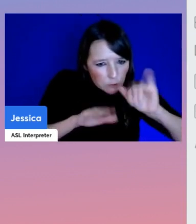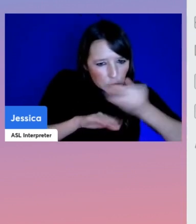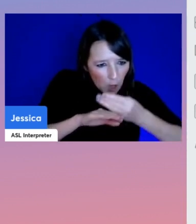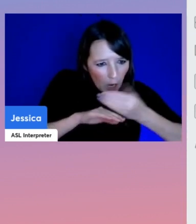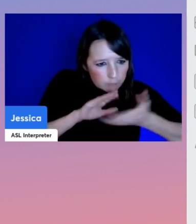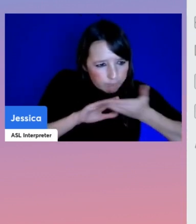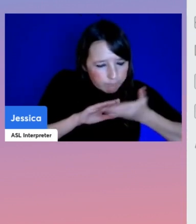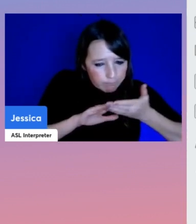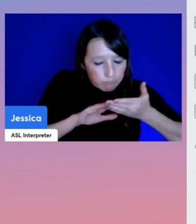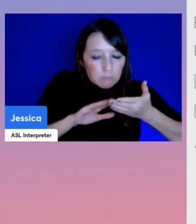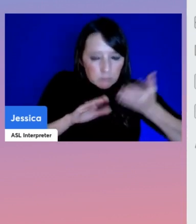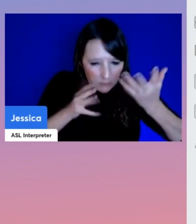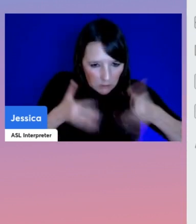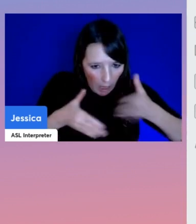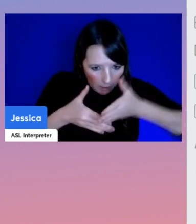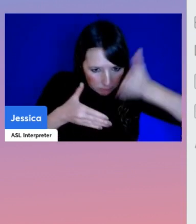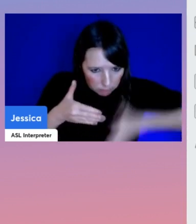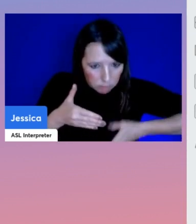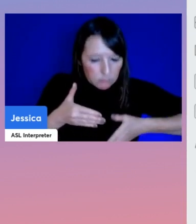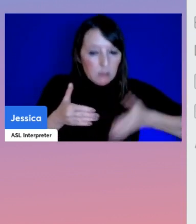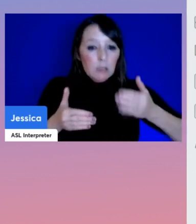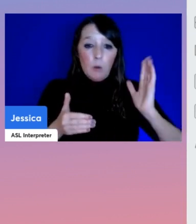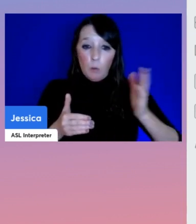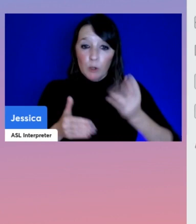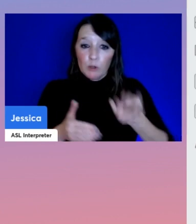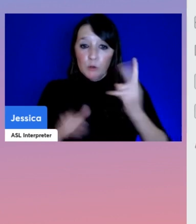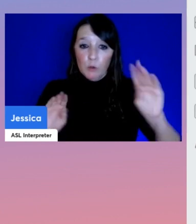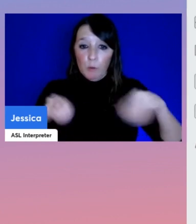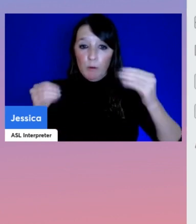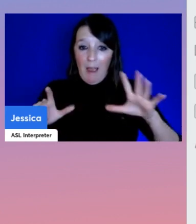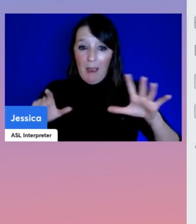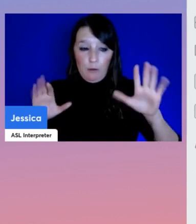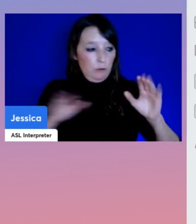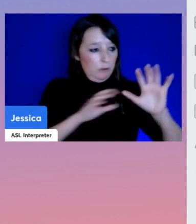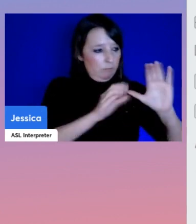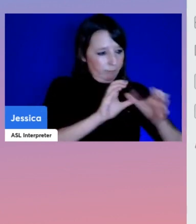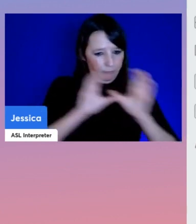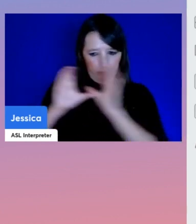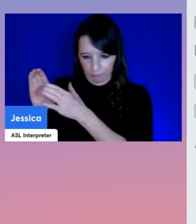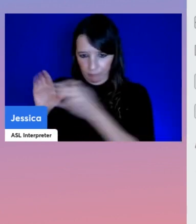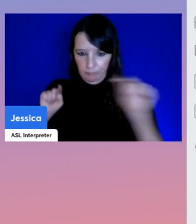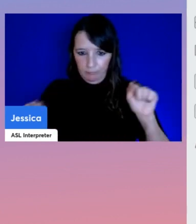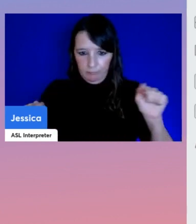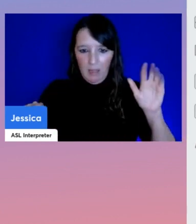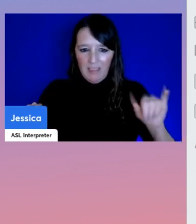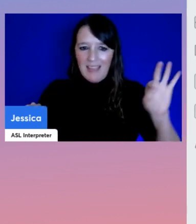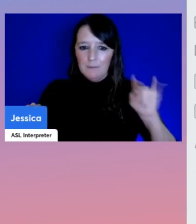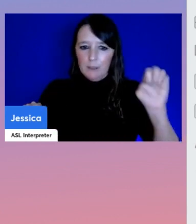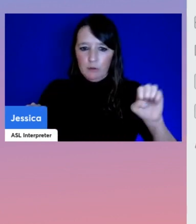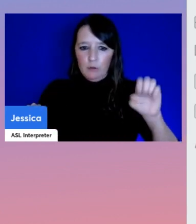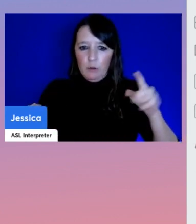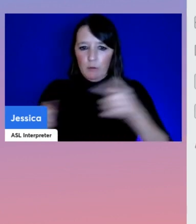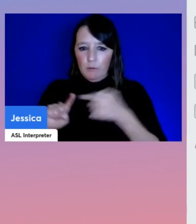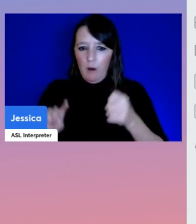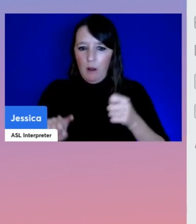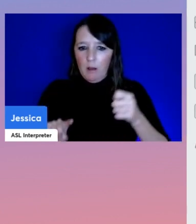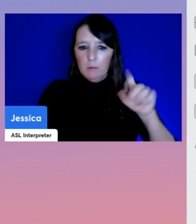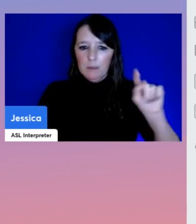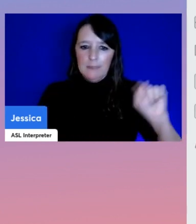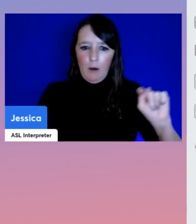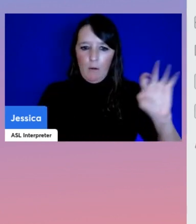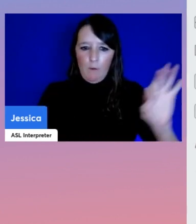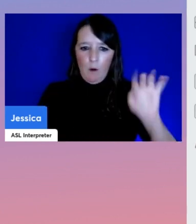Once that is done, I'm configuring 2 providers. So this is a feature available in Terraform 1.7 that you can actually